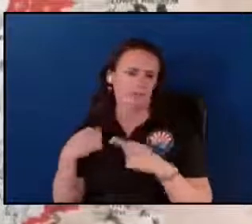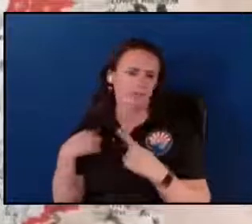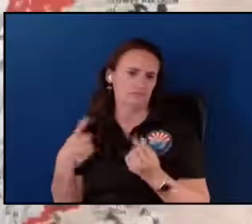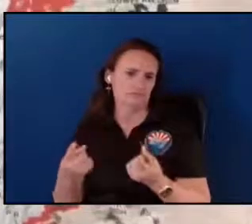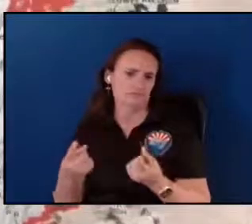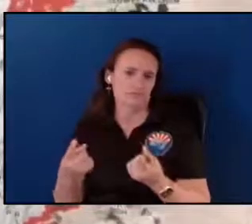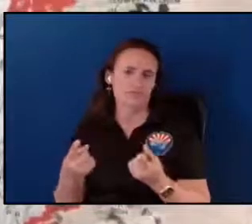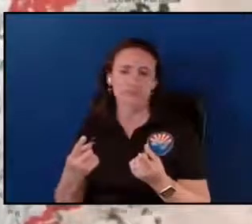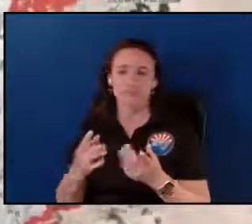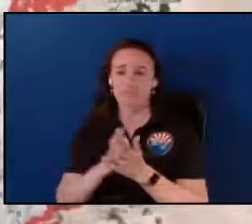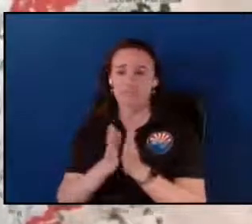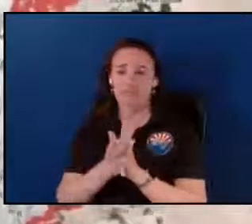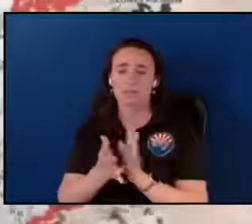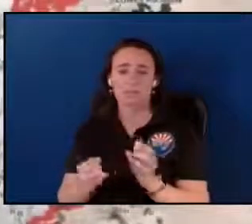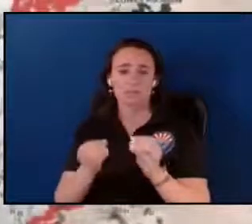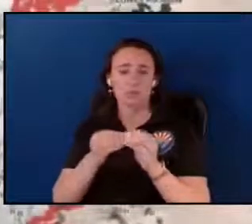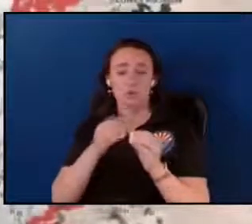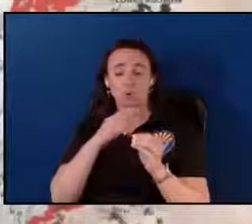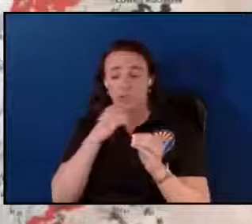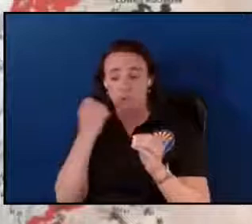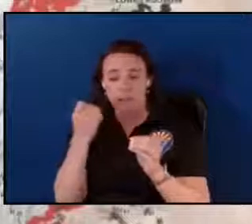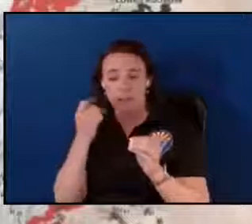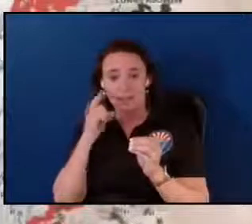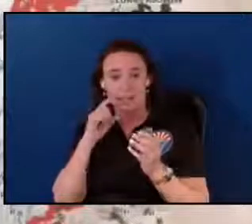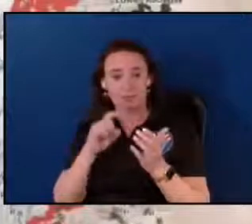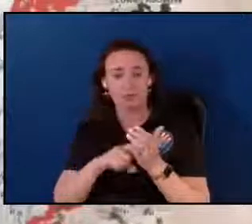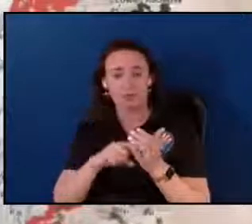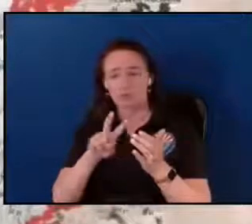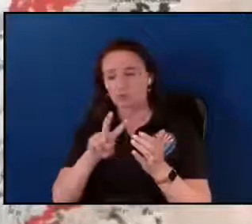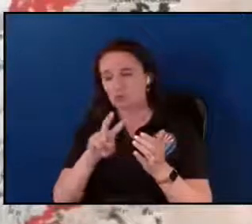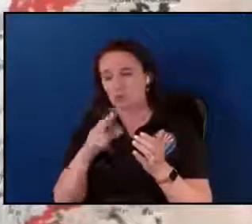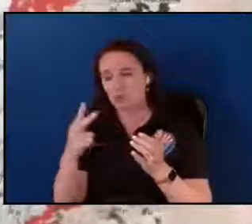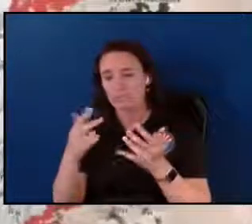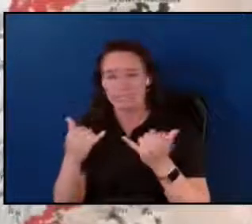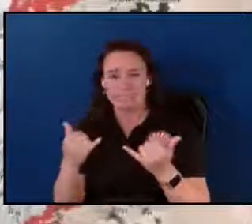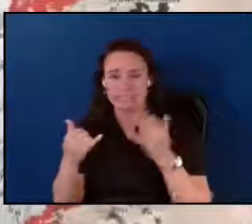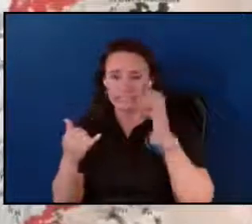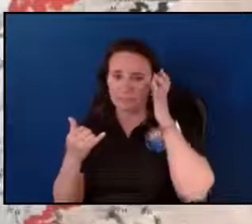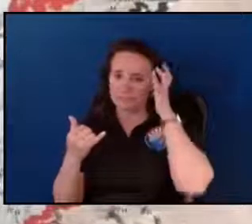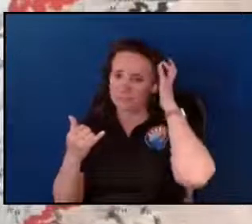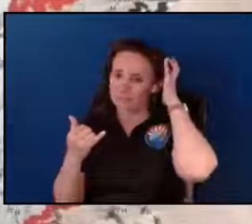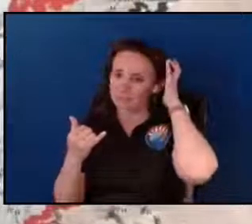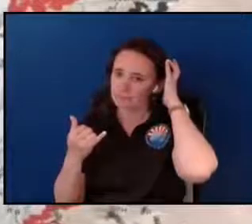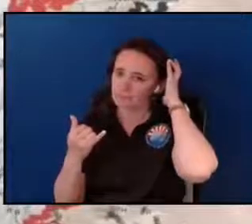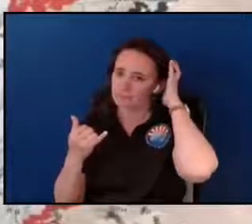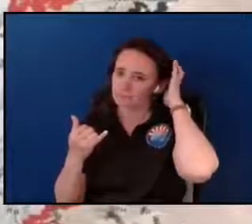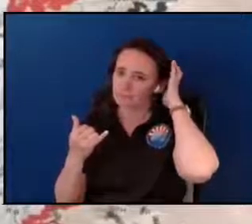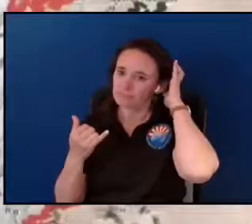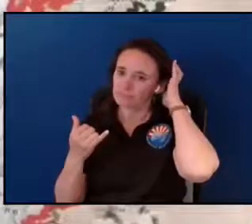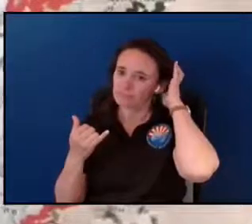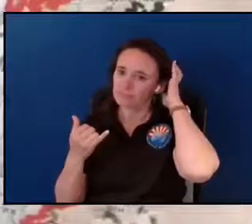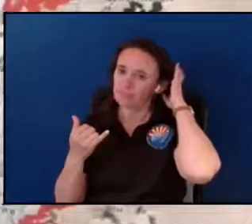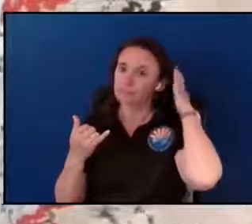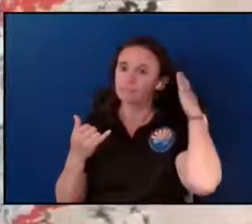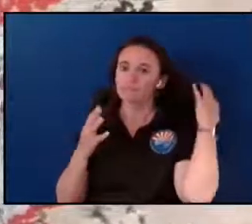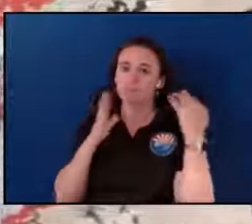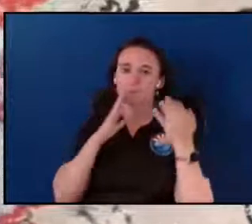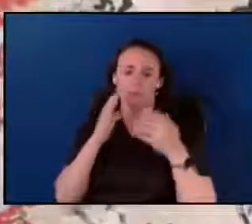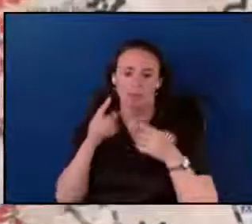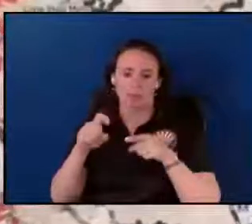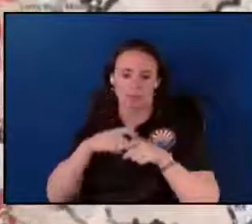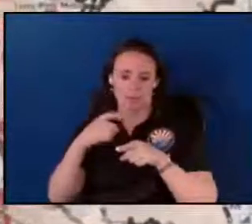up, I know I did see two or three of them out there today myself, and we do get those calls, so